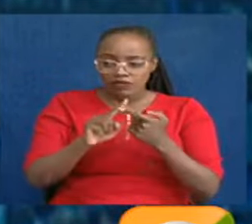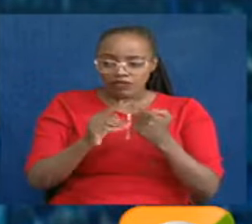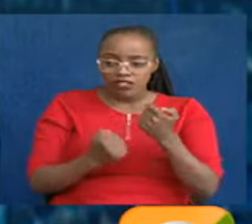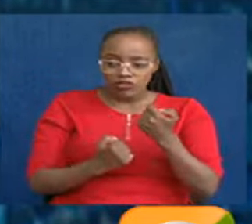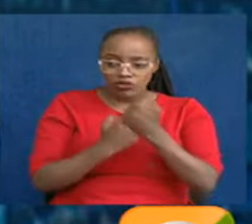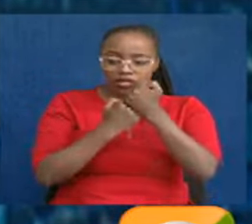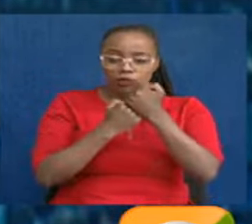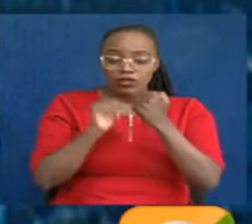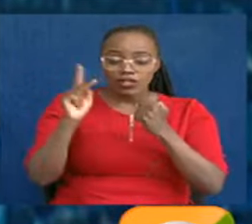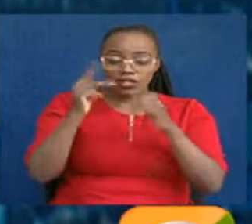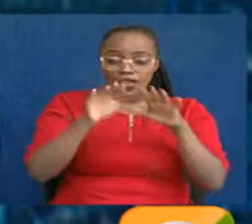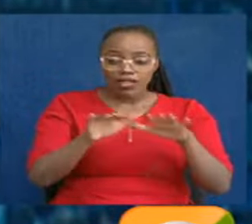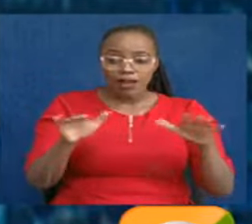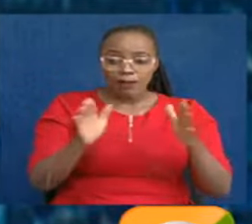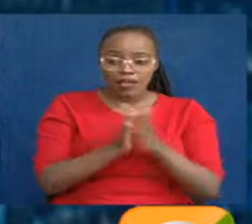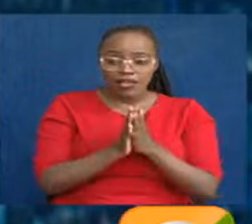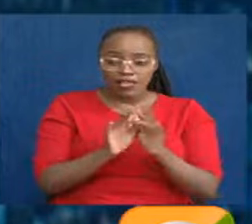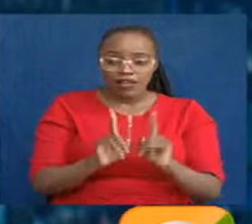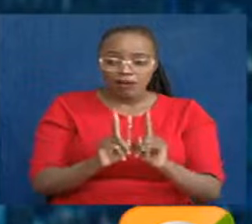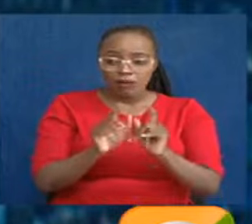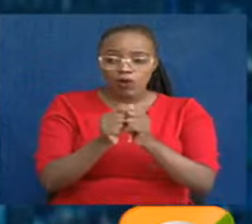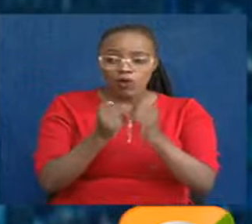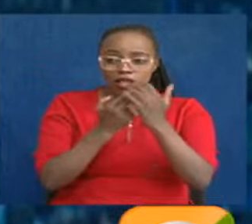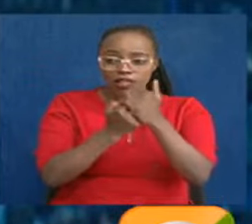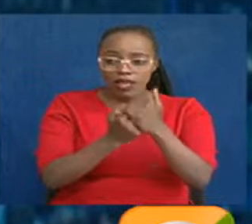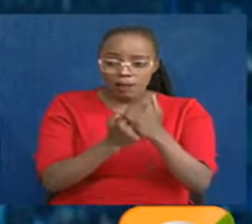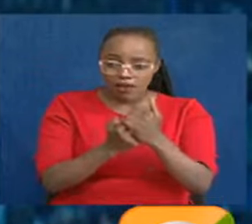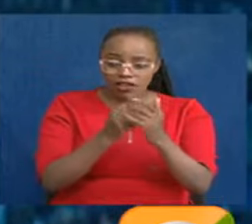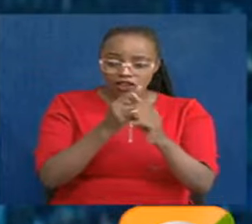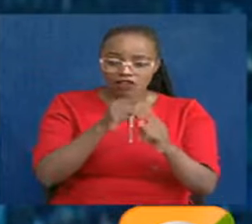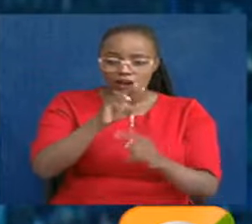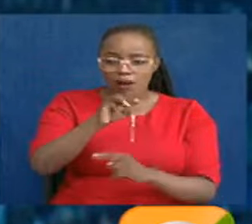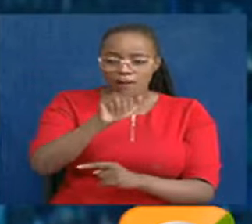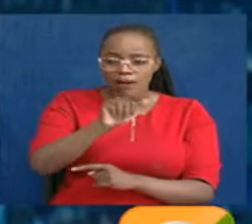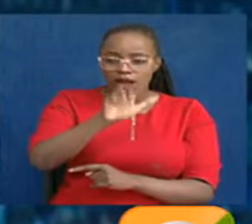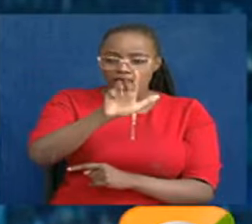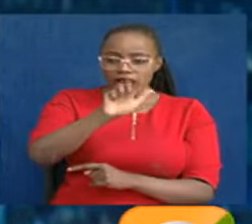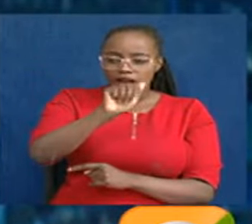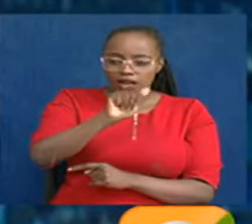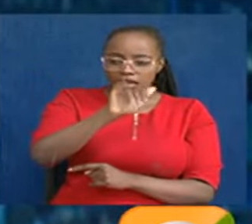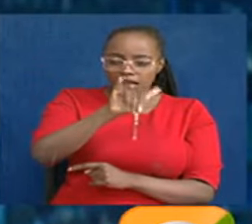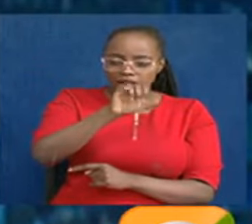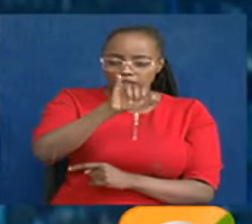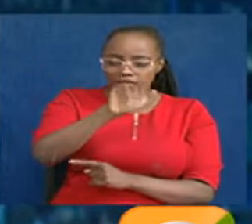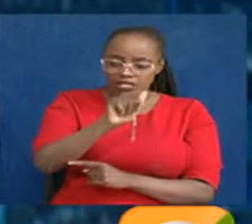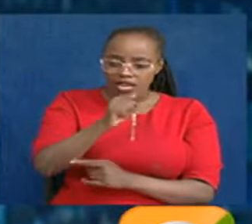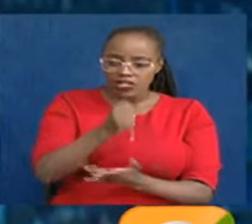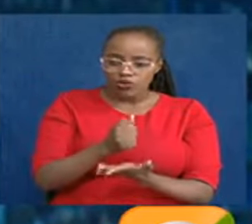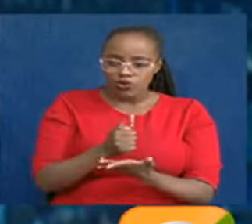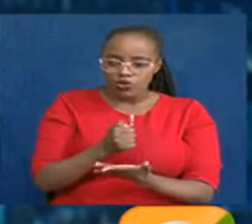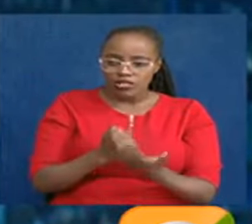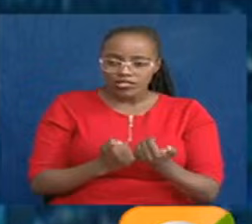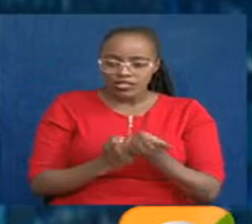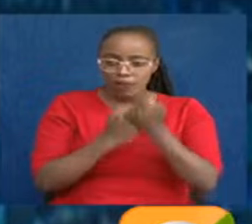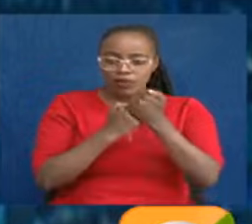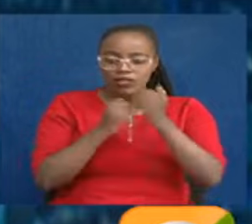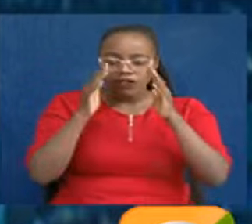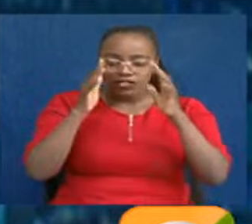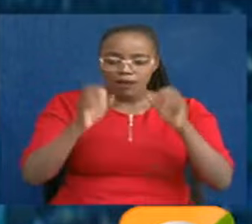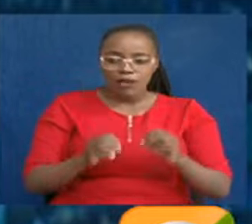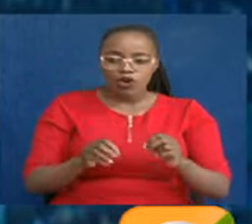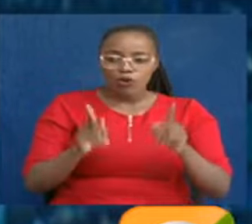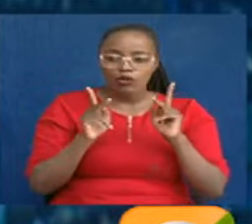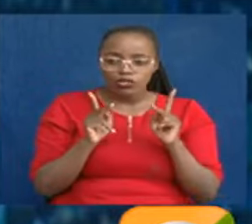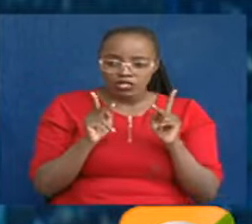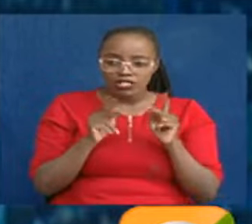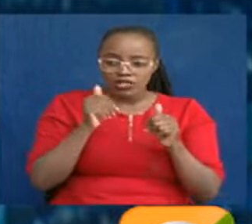Kenyan market and work with partners like the partners from Malaysia to support the rest of the African continent, because the huge opportunities